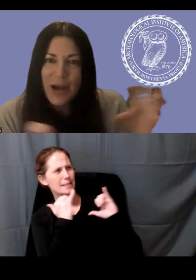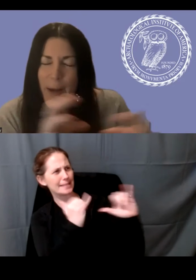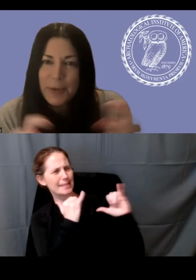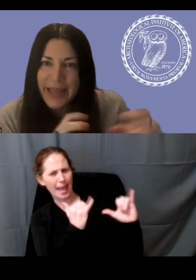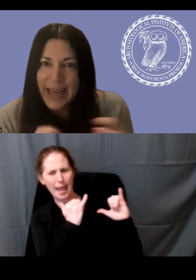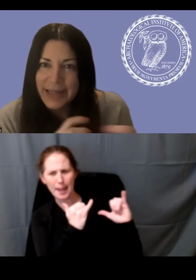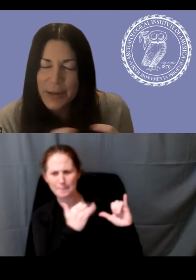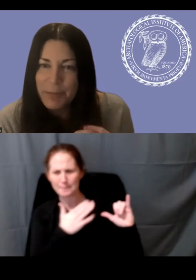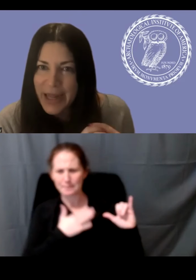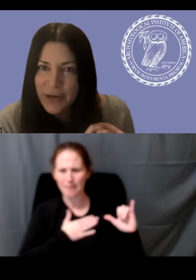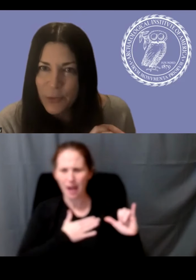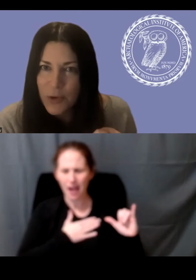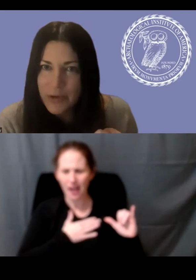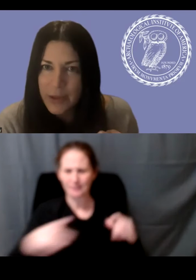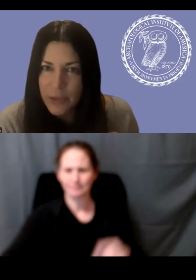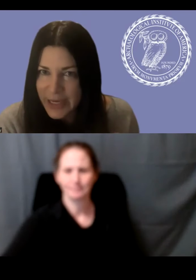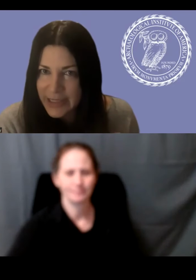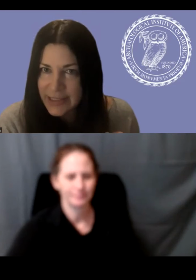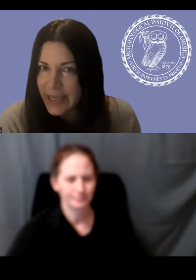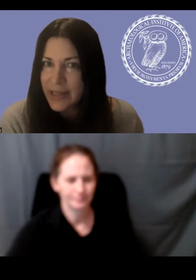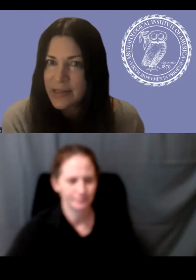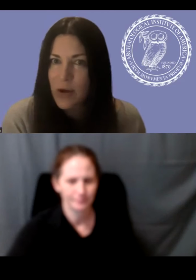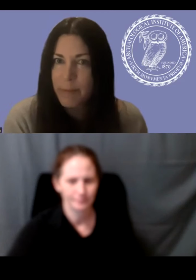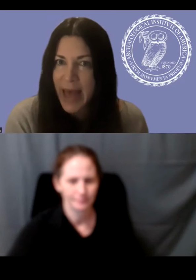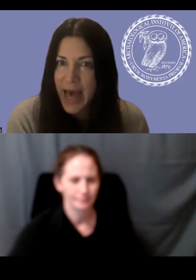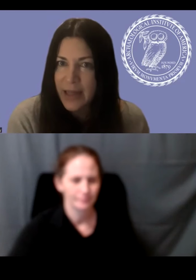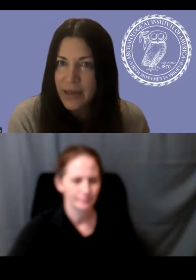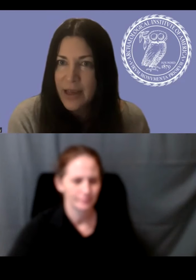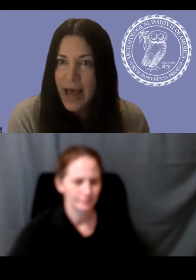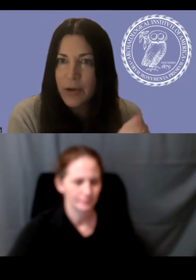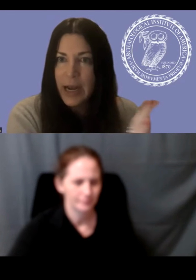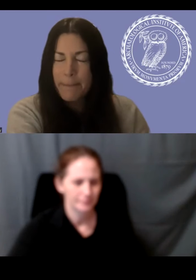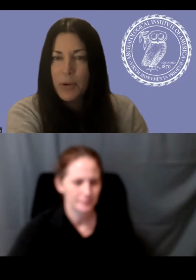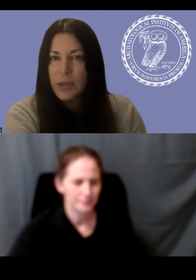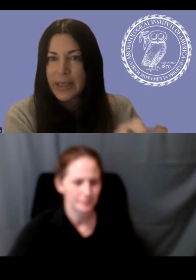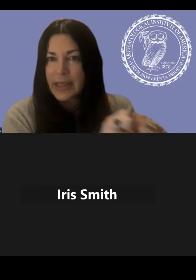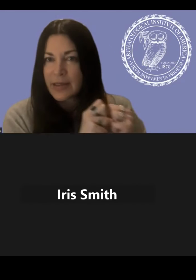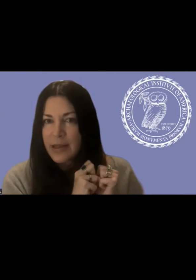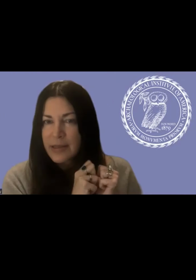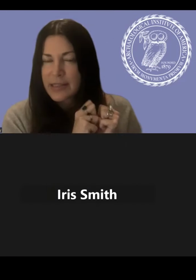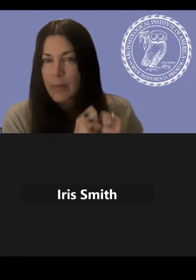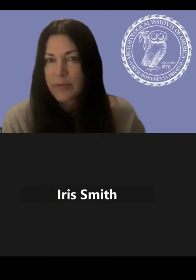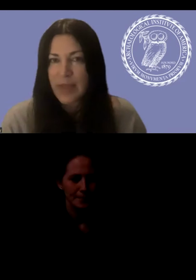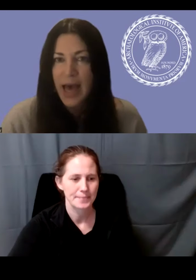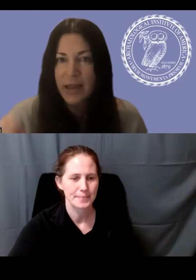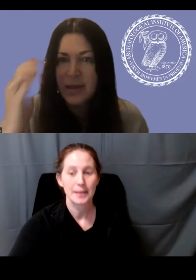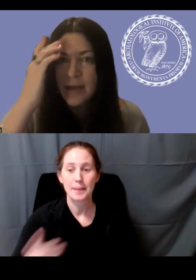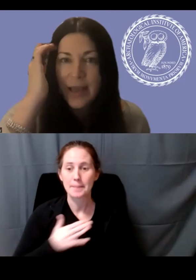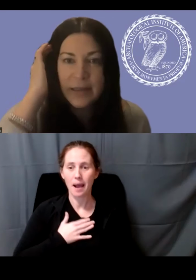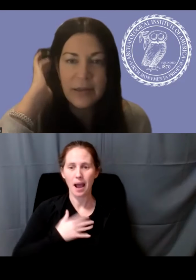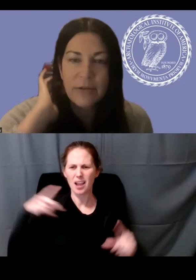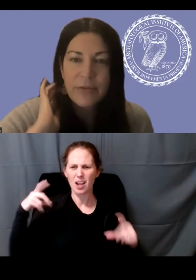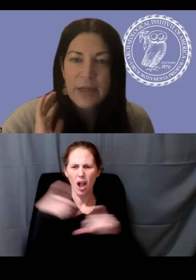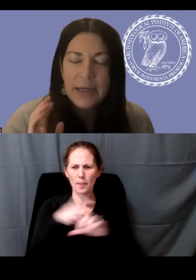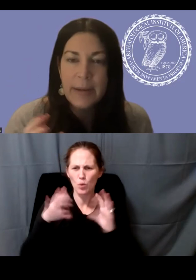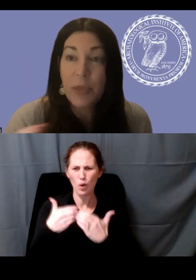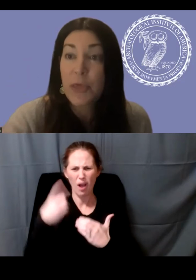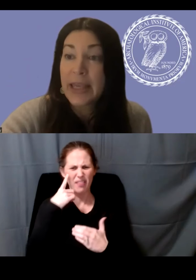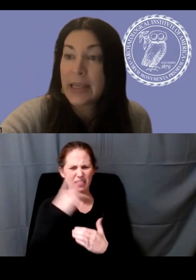my complicated competitive world that thinks kings are bad, how can I pull in some of that kind